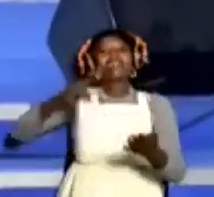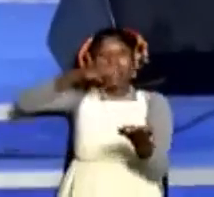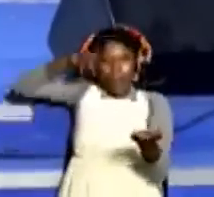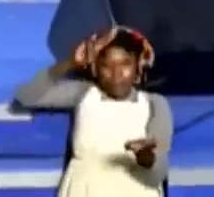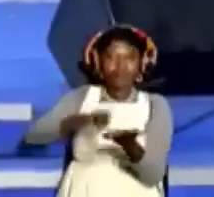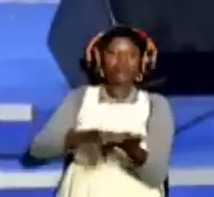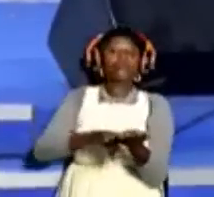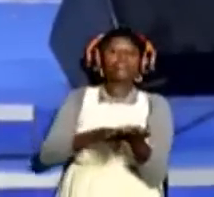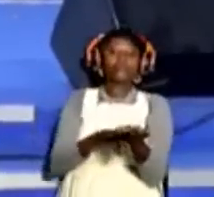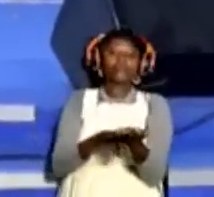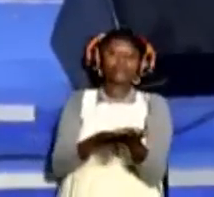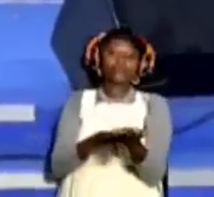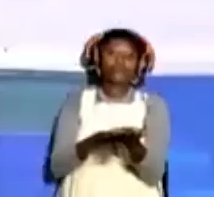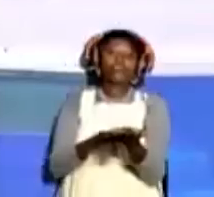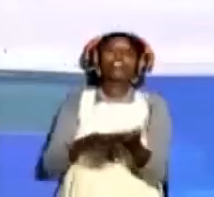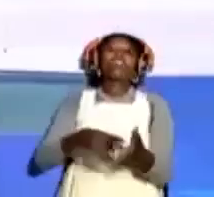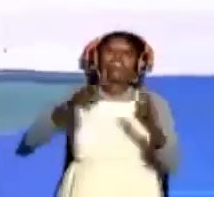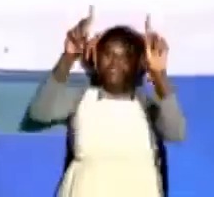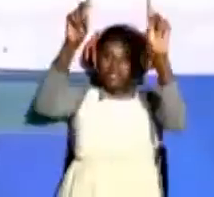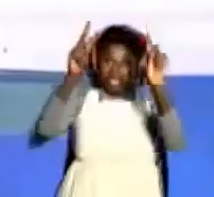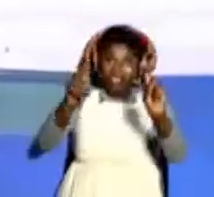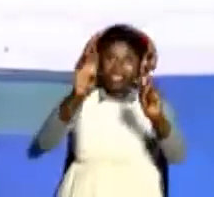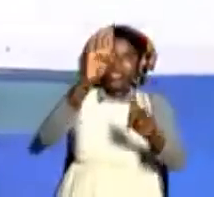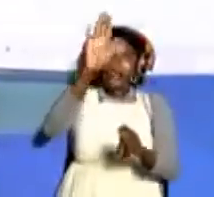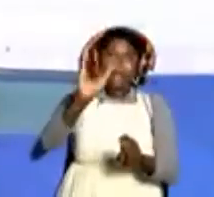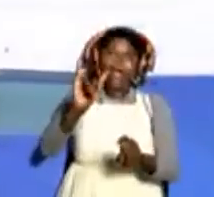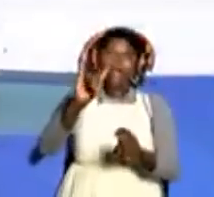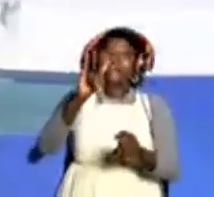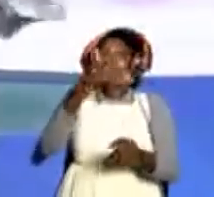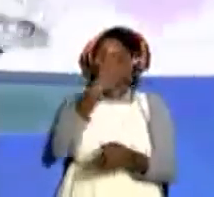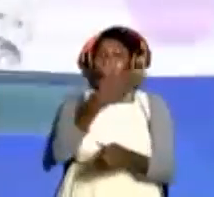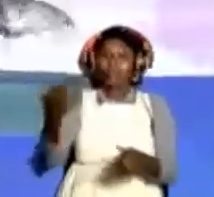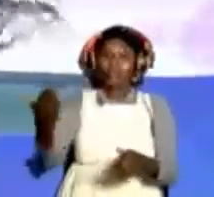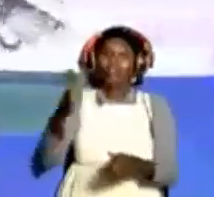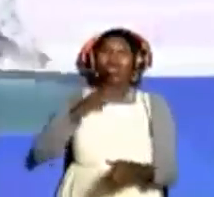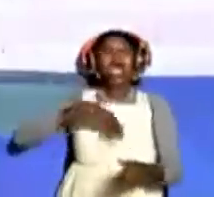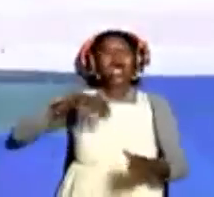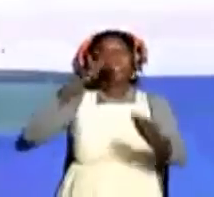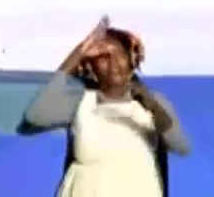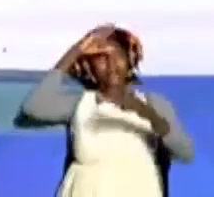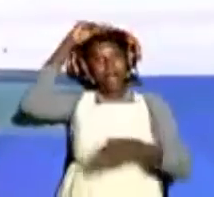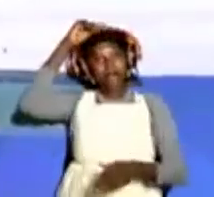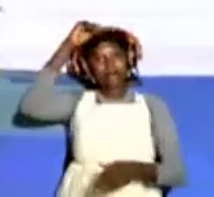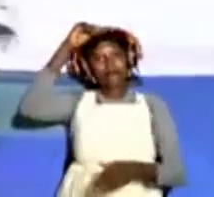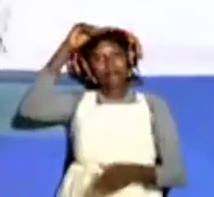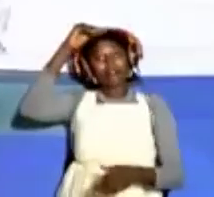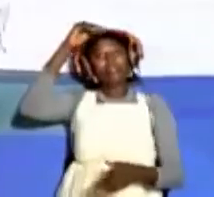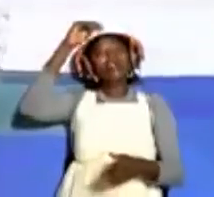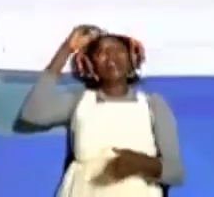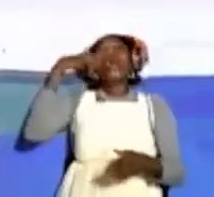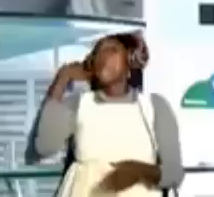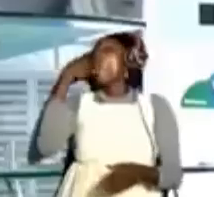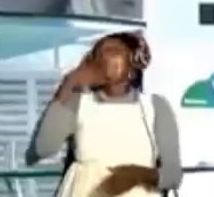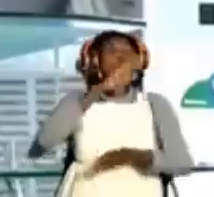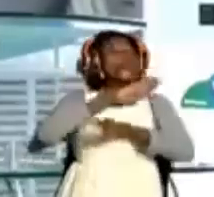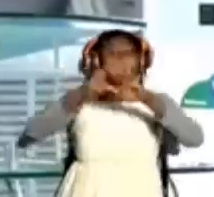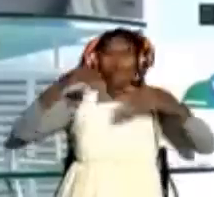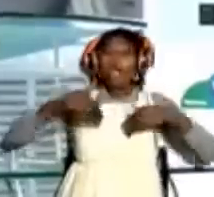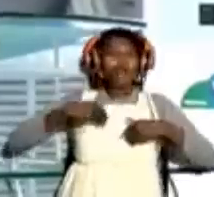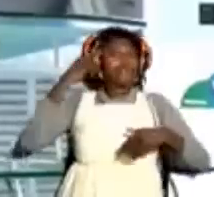approved, tested by trial, a workman who has no